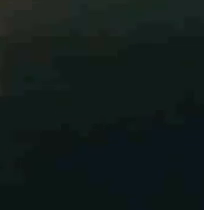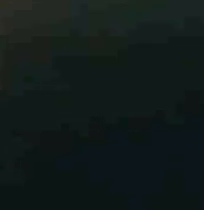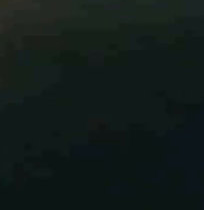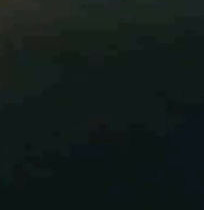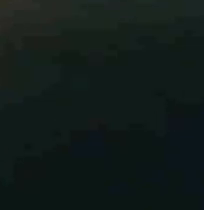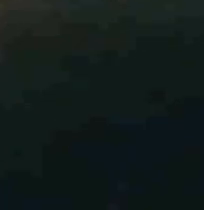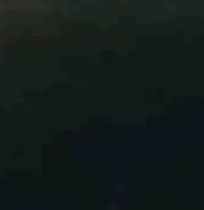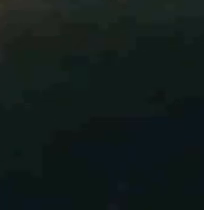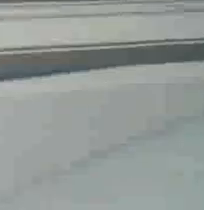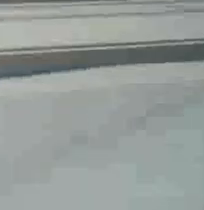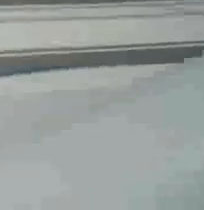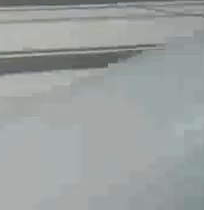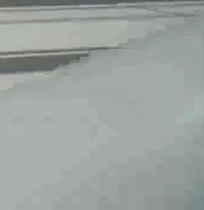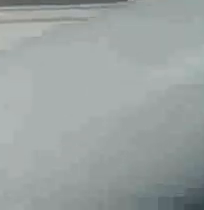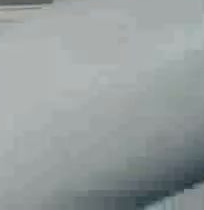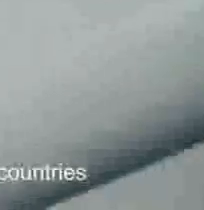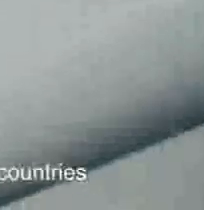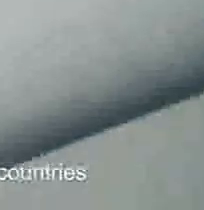countries.